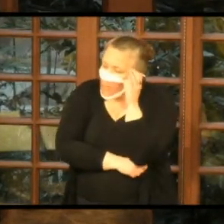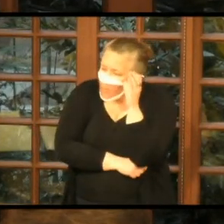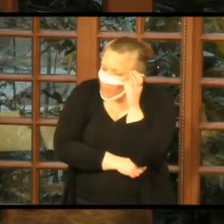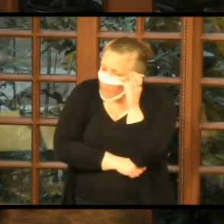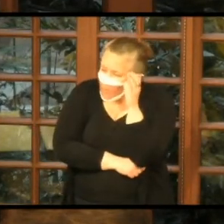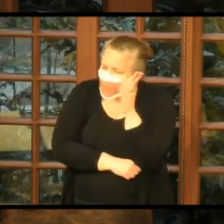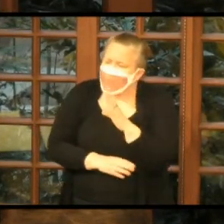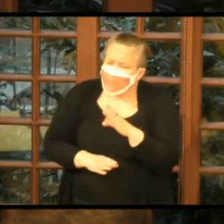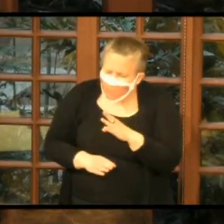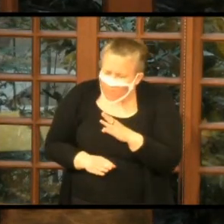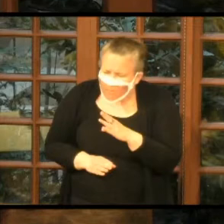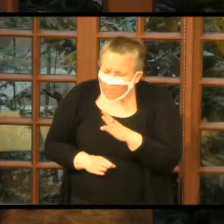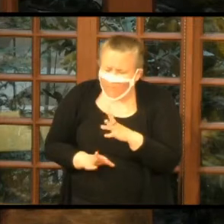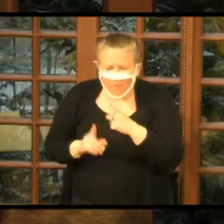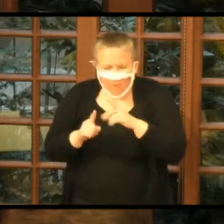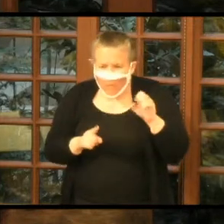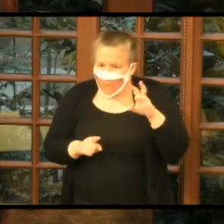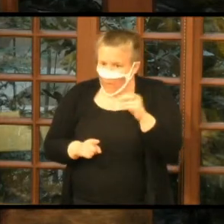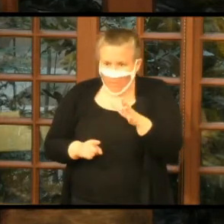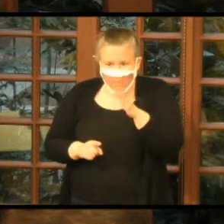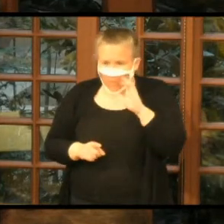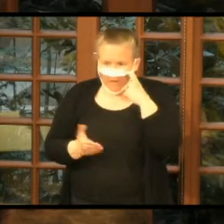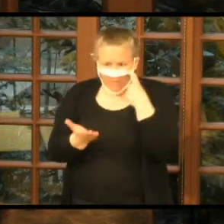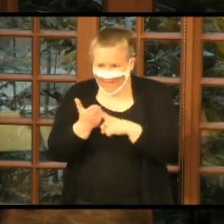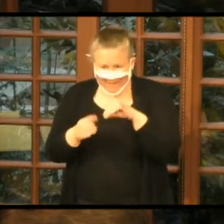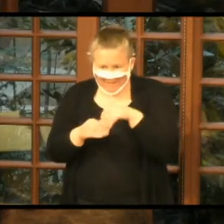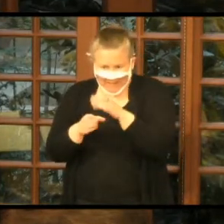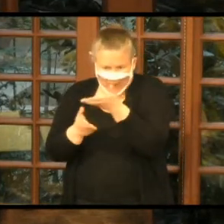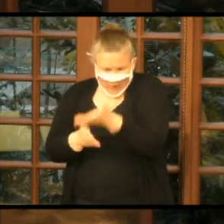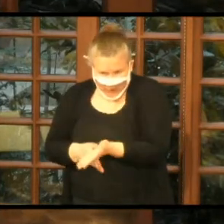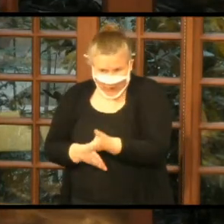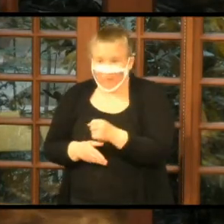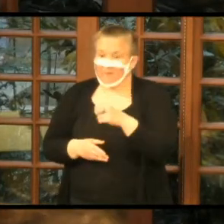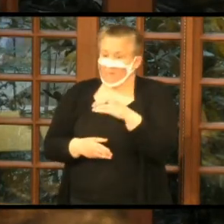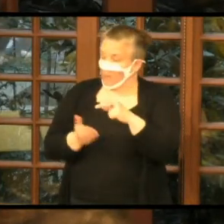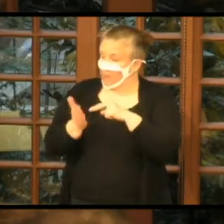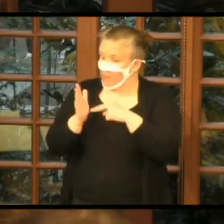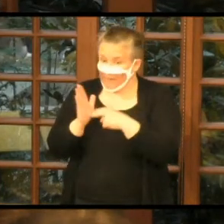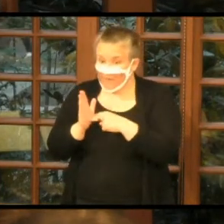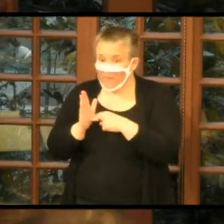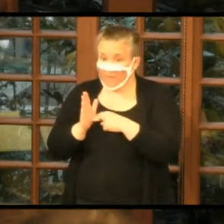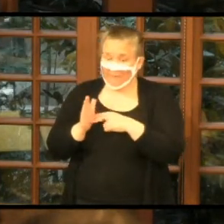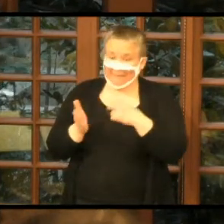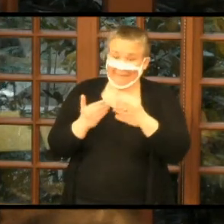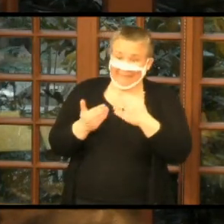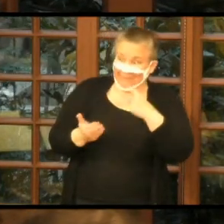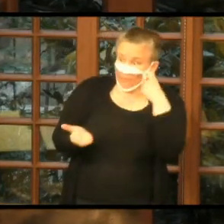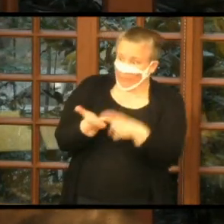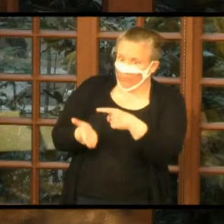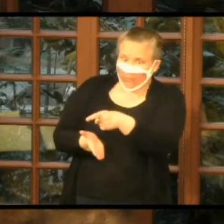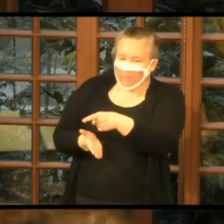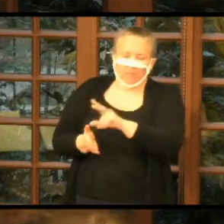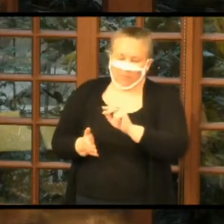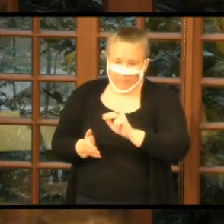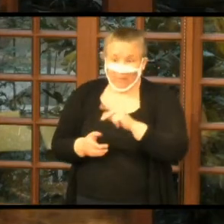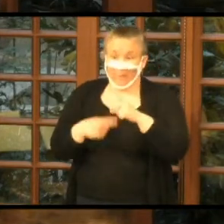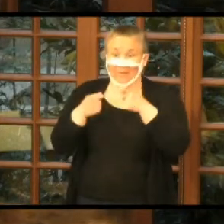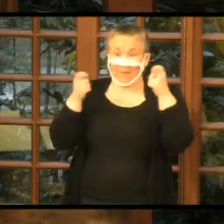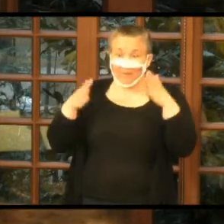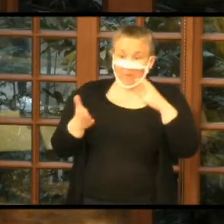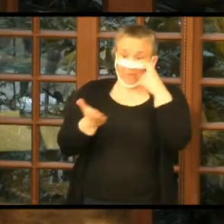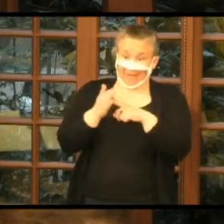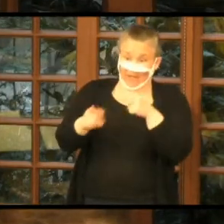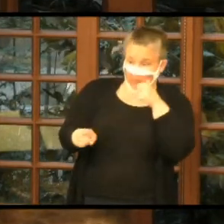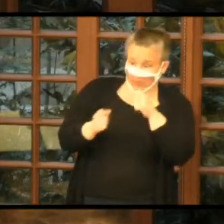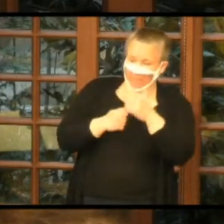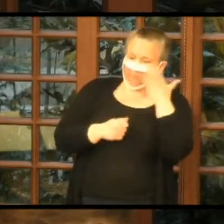solemnity and intent her own mother would not have recognized, and so she did not stand out. It was only when the manager recognized the